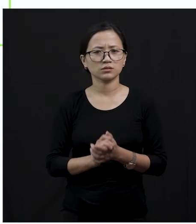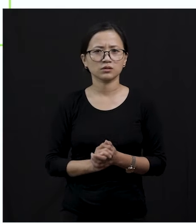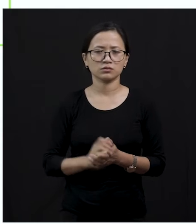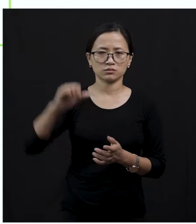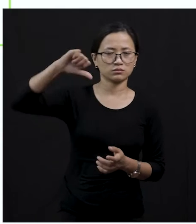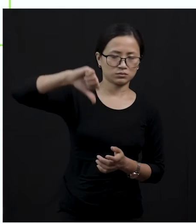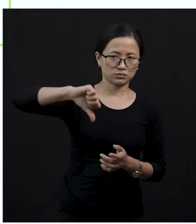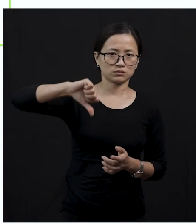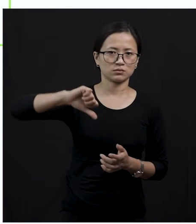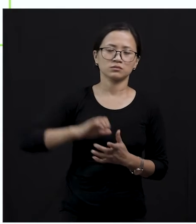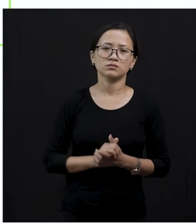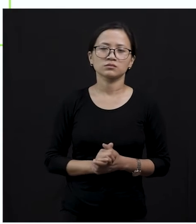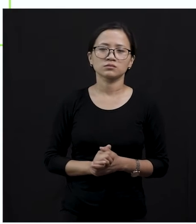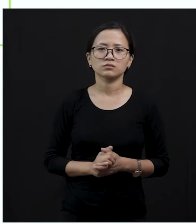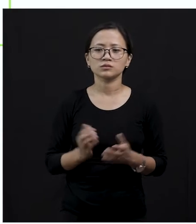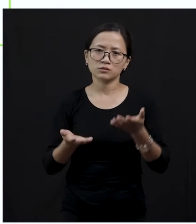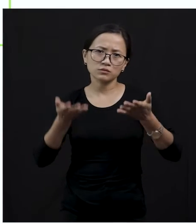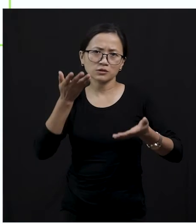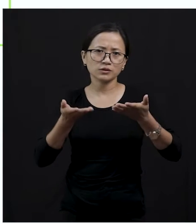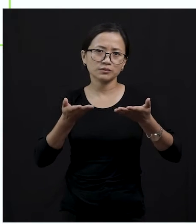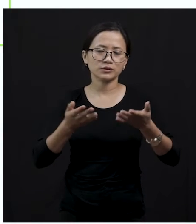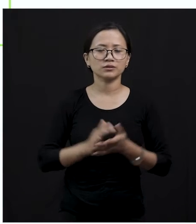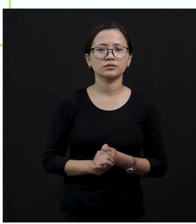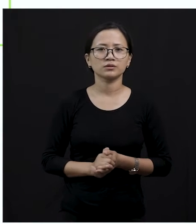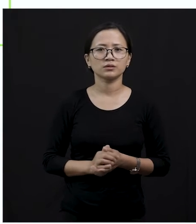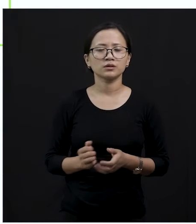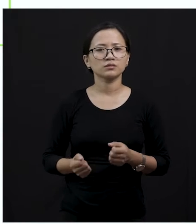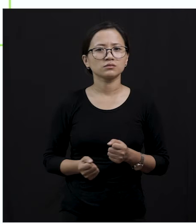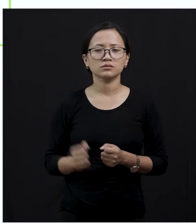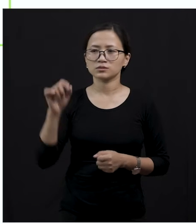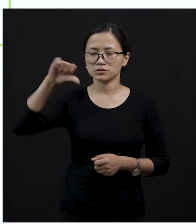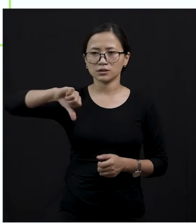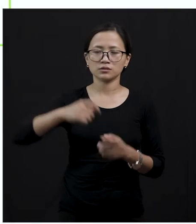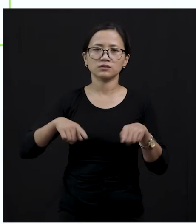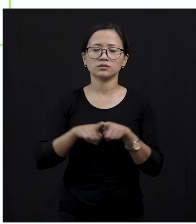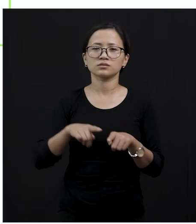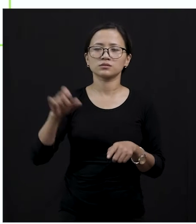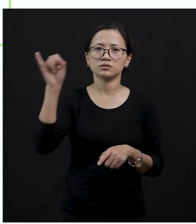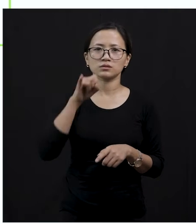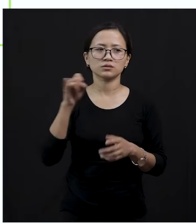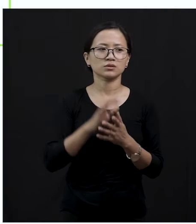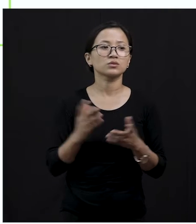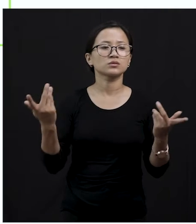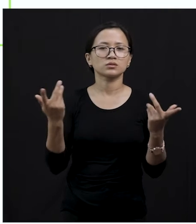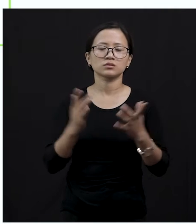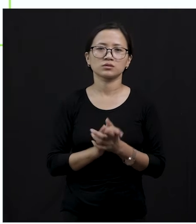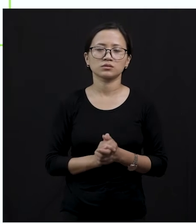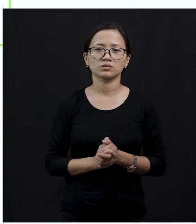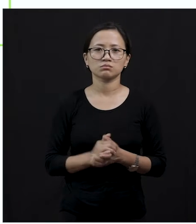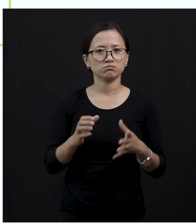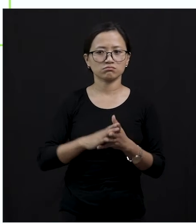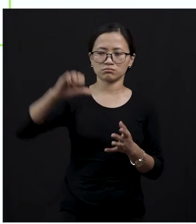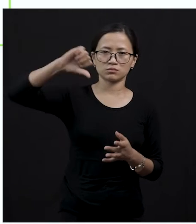is 9, right? So you compare 9 and 6. Which number is bigger? Yes, 9